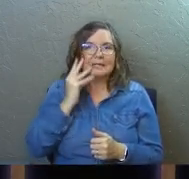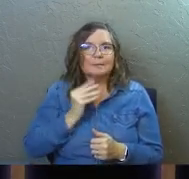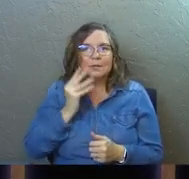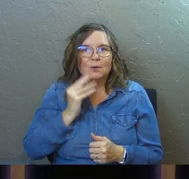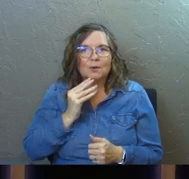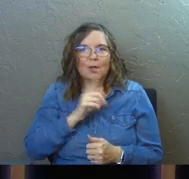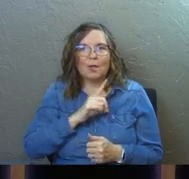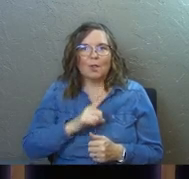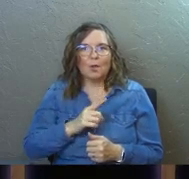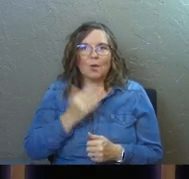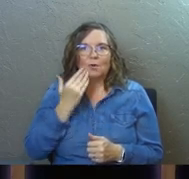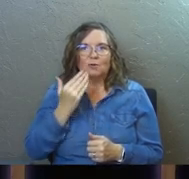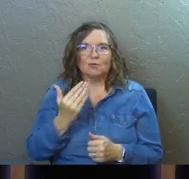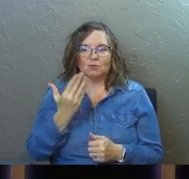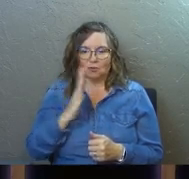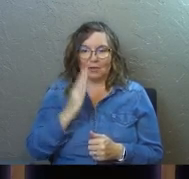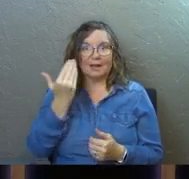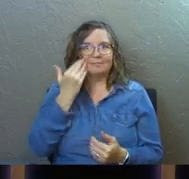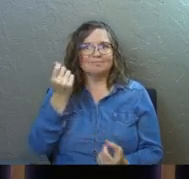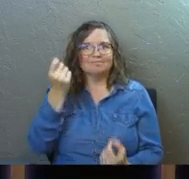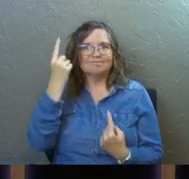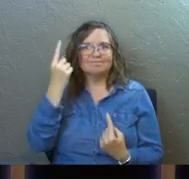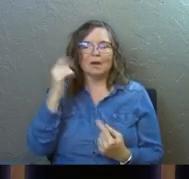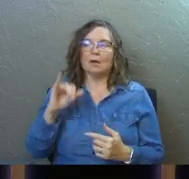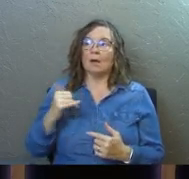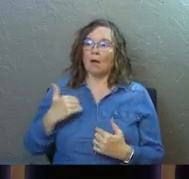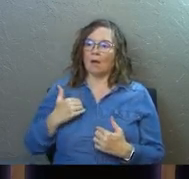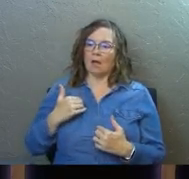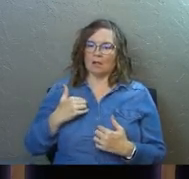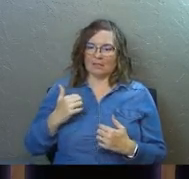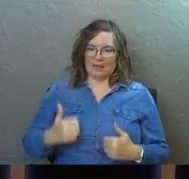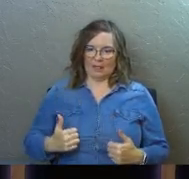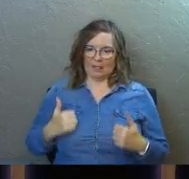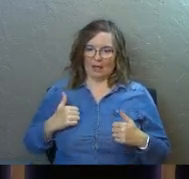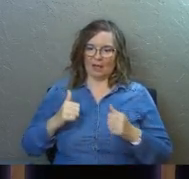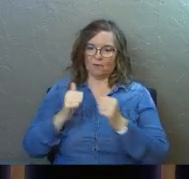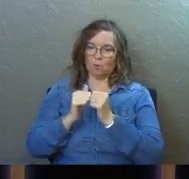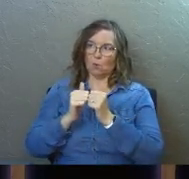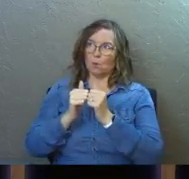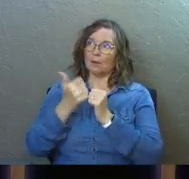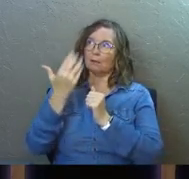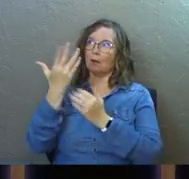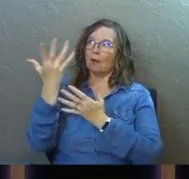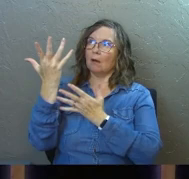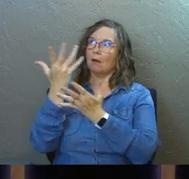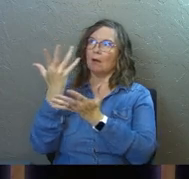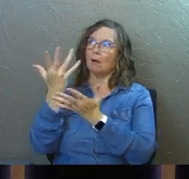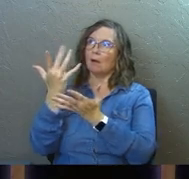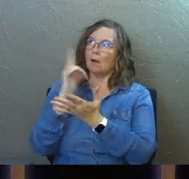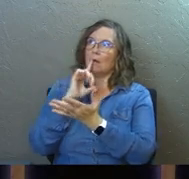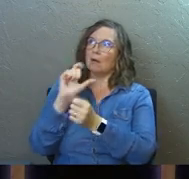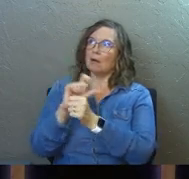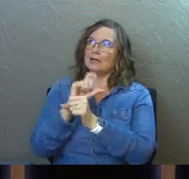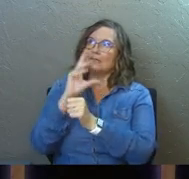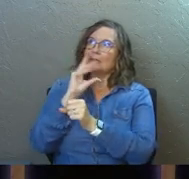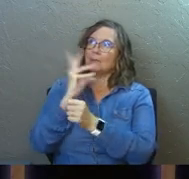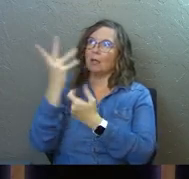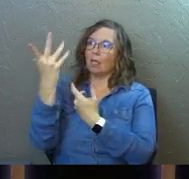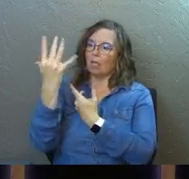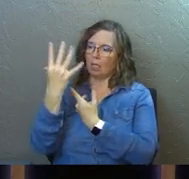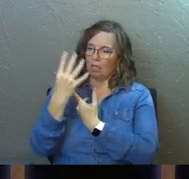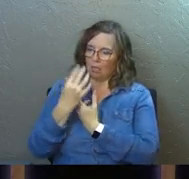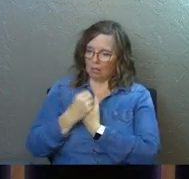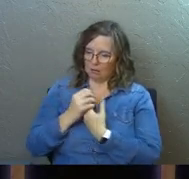saying. So he comes to the end of it and he's saying, I've had this life with Yahweh where I've actually experienced